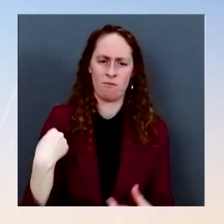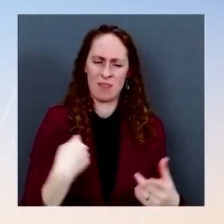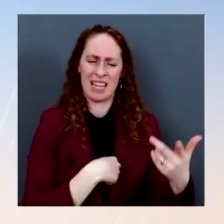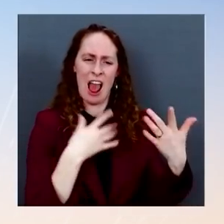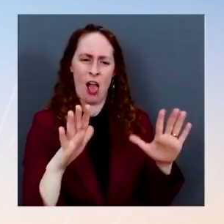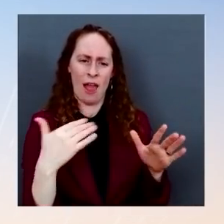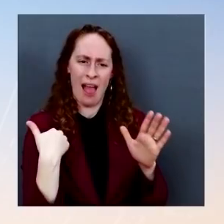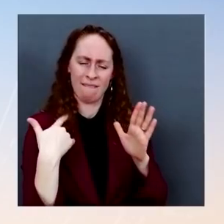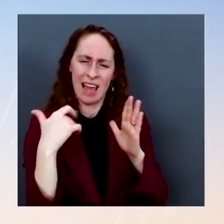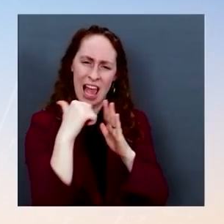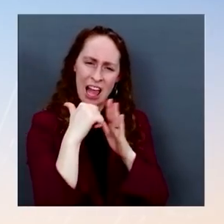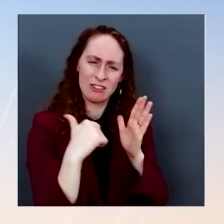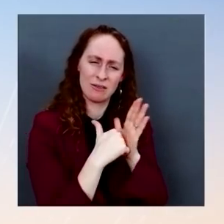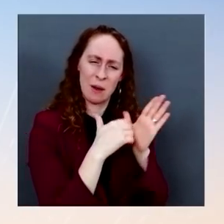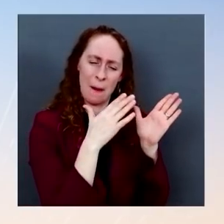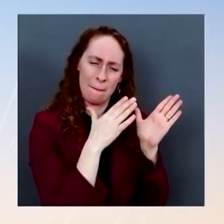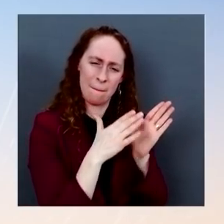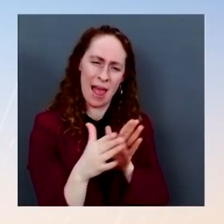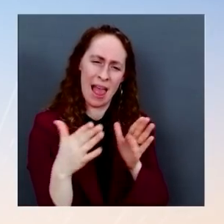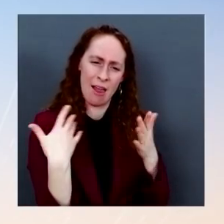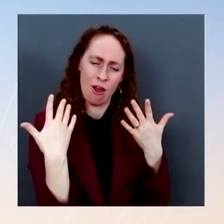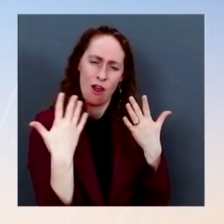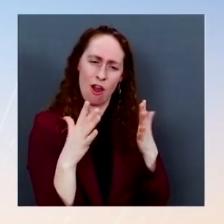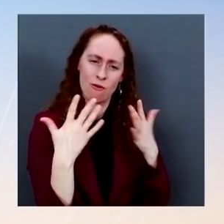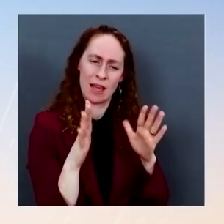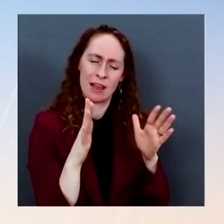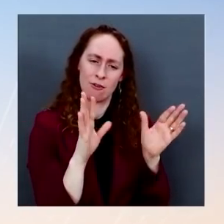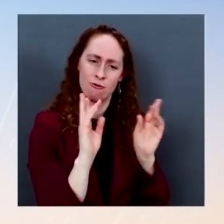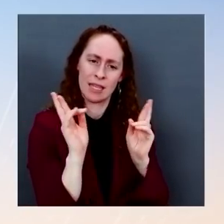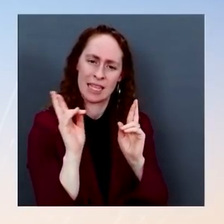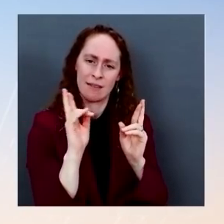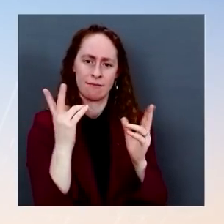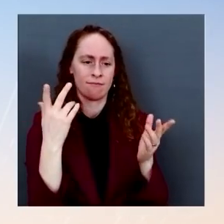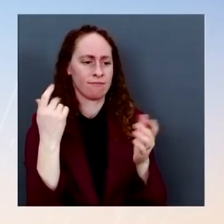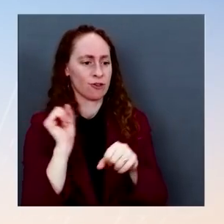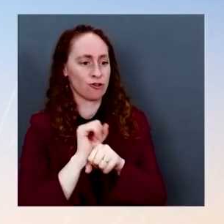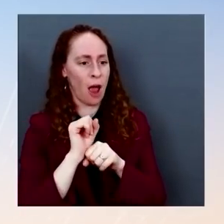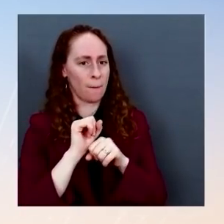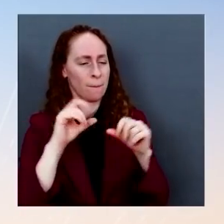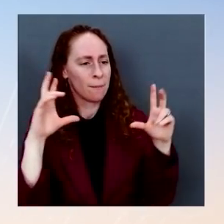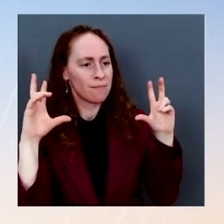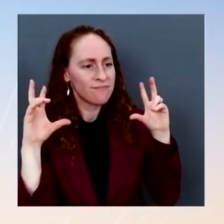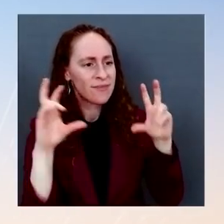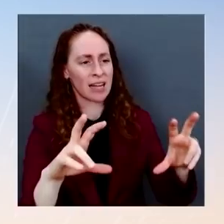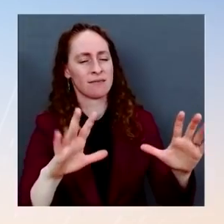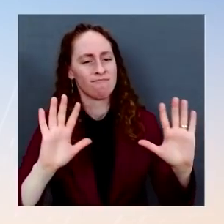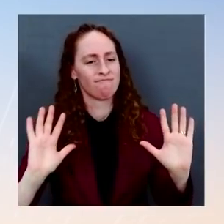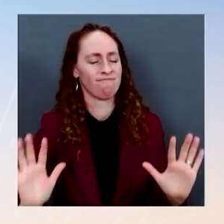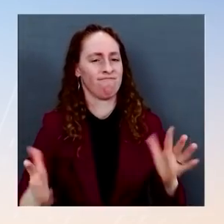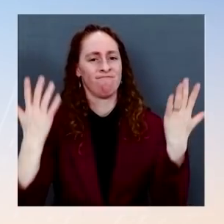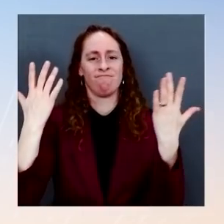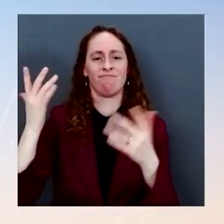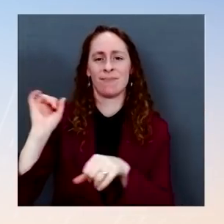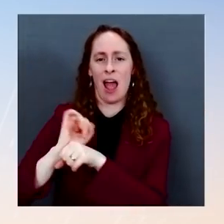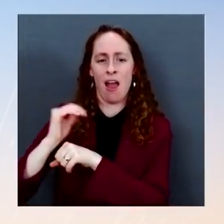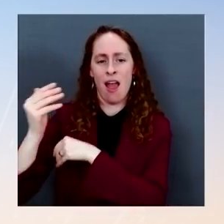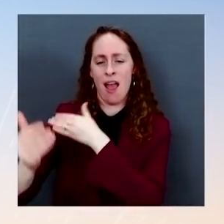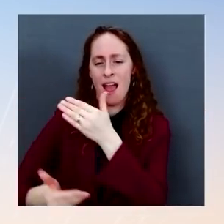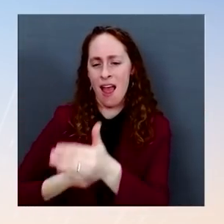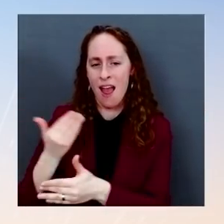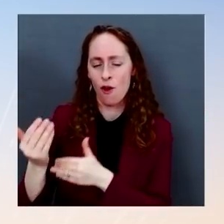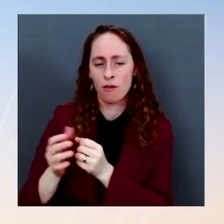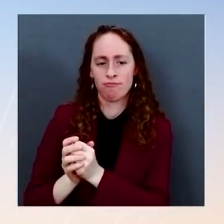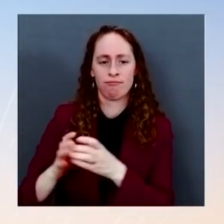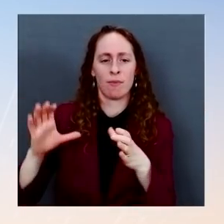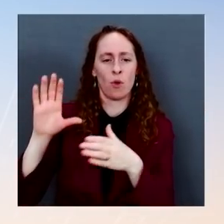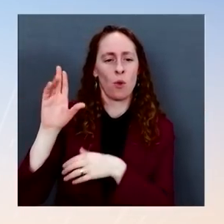an agenda that's about ensuring we are lowering the costs of childcare, healthcare, elder care, an agenda